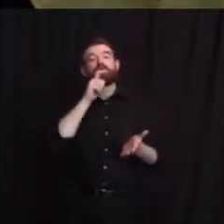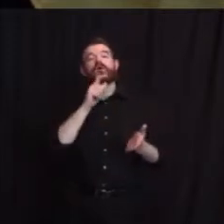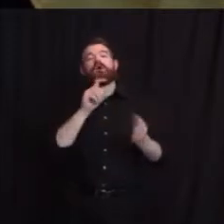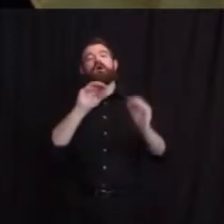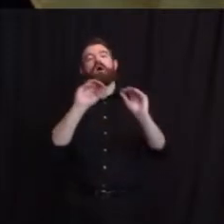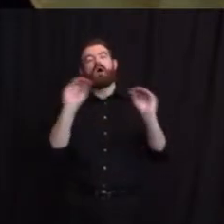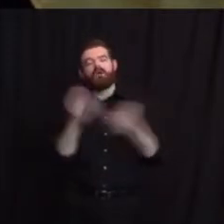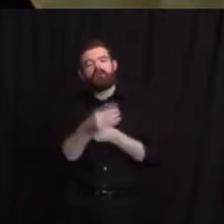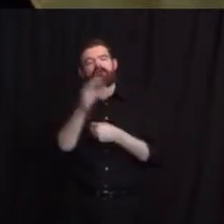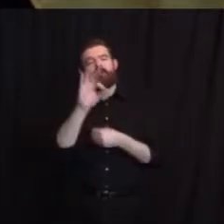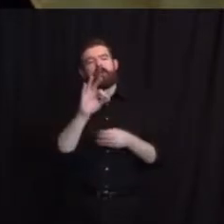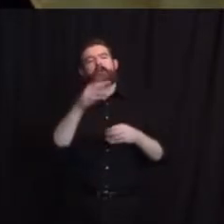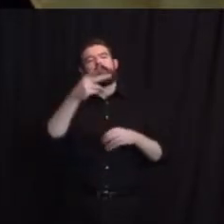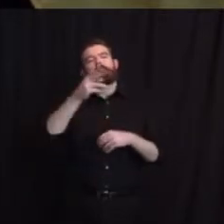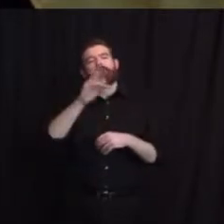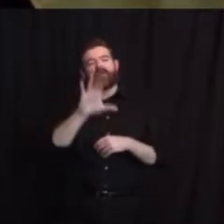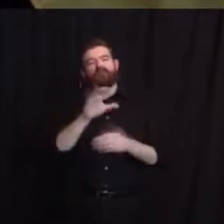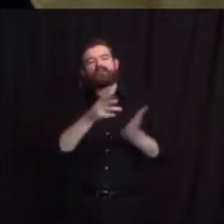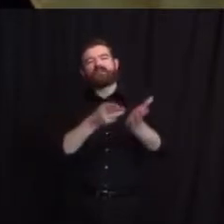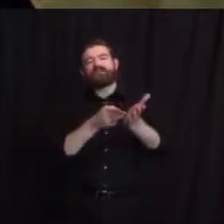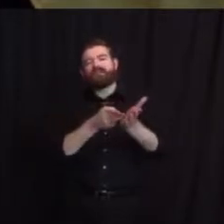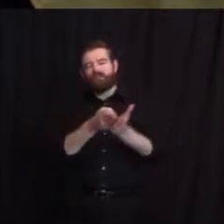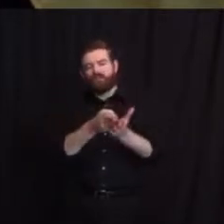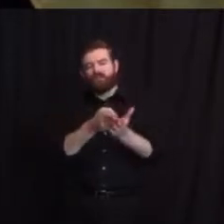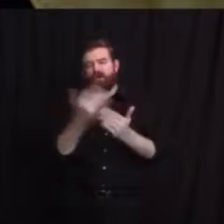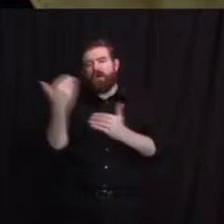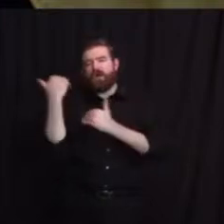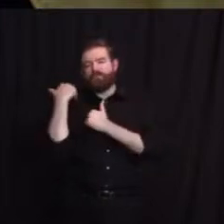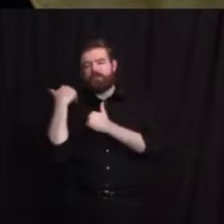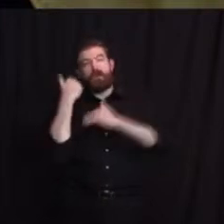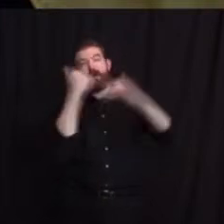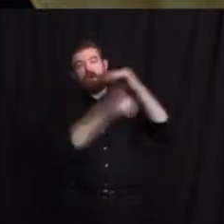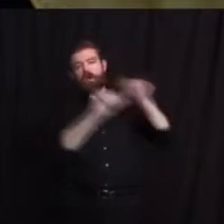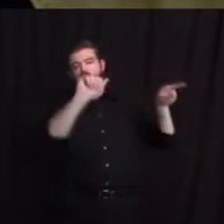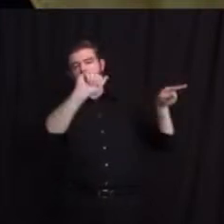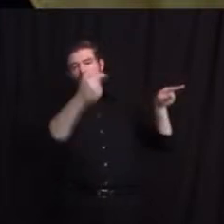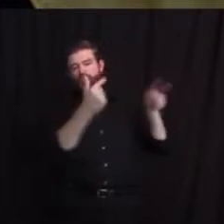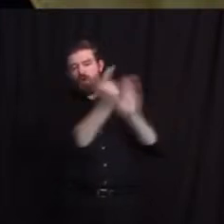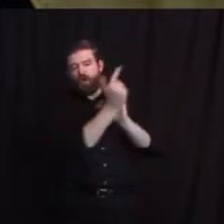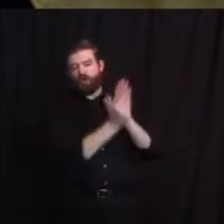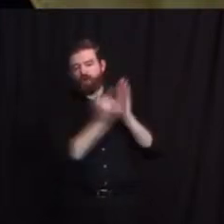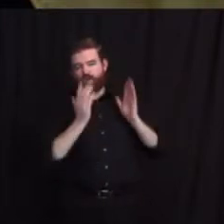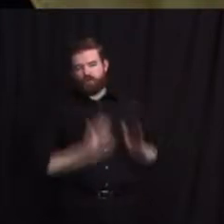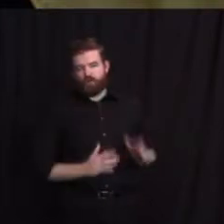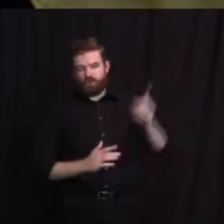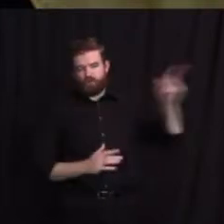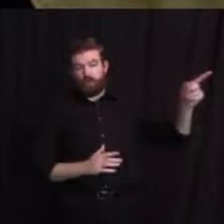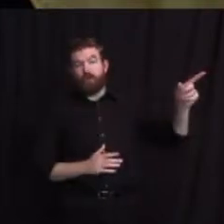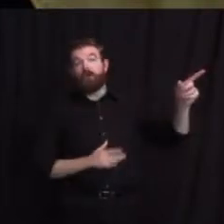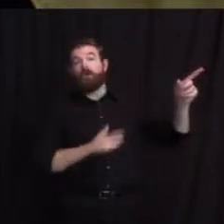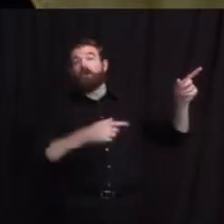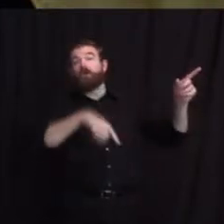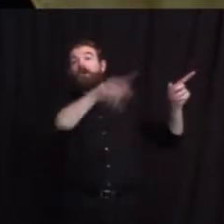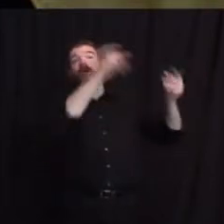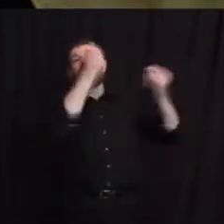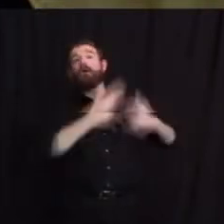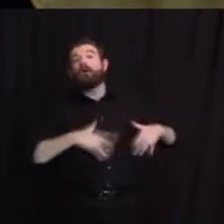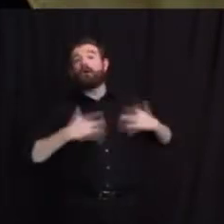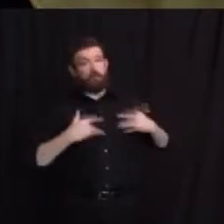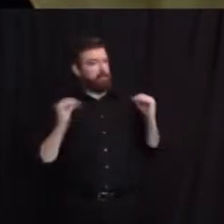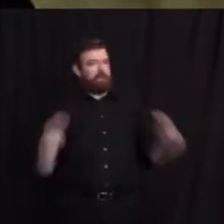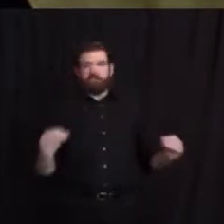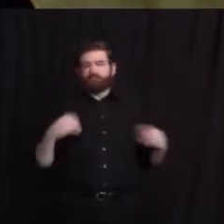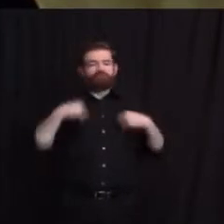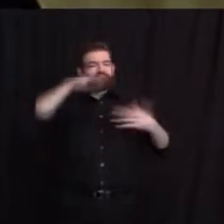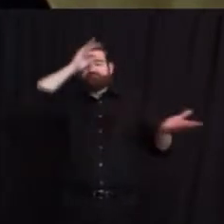General, and as of right now, I have not been briefed in any aspects of that investigation intentionally. And